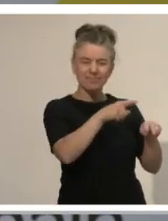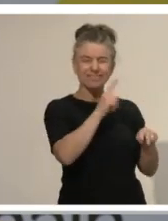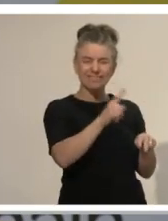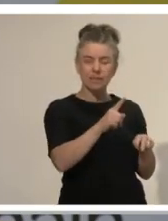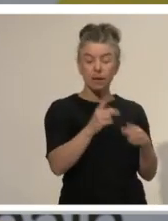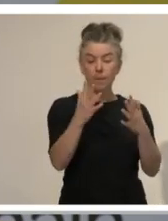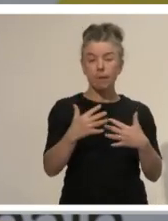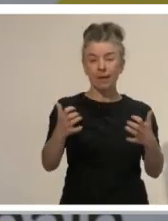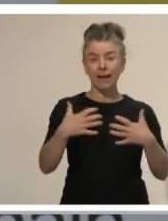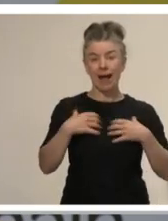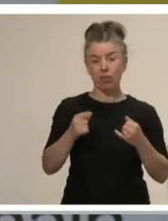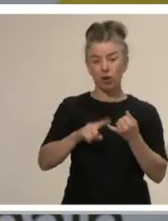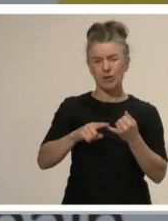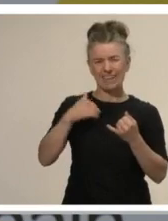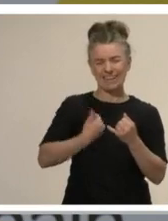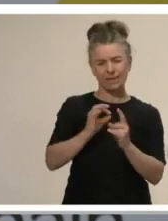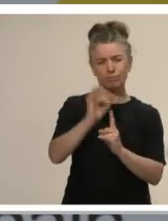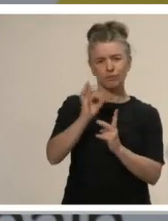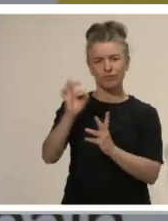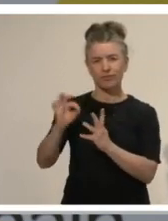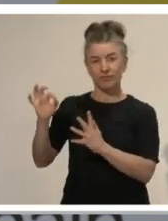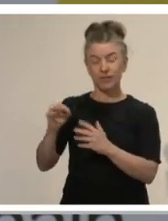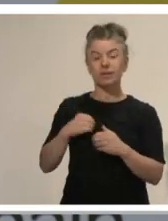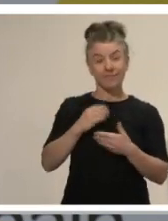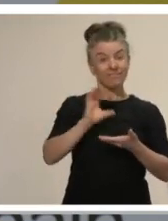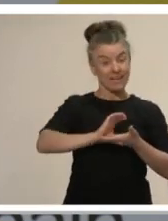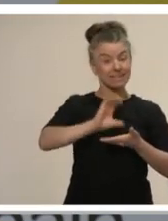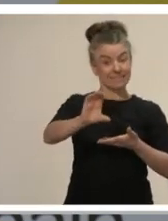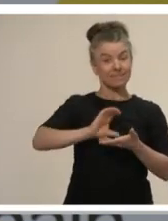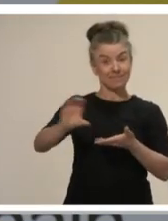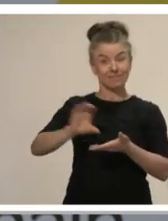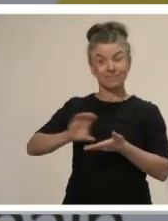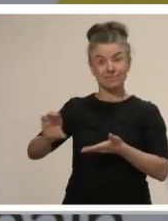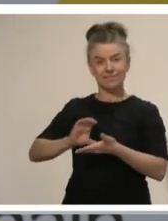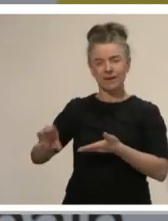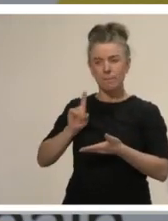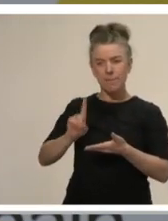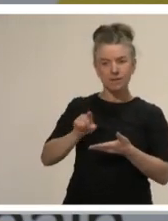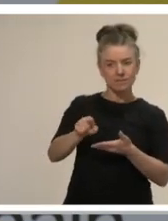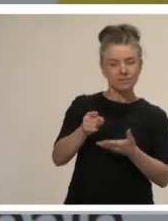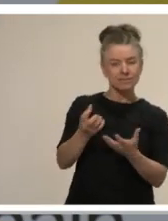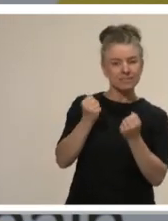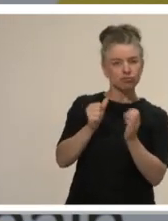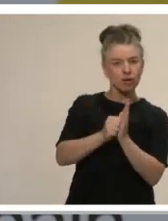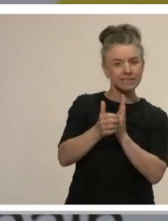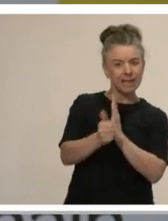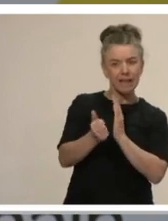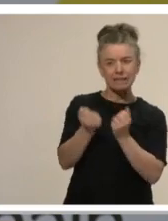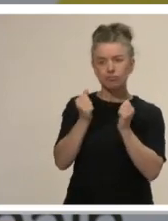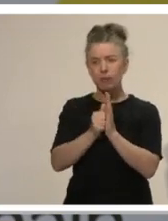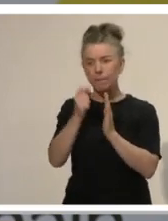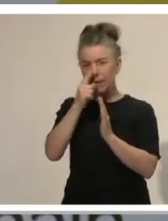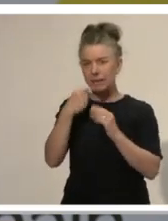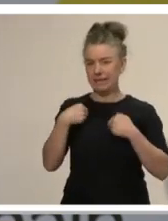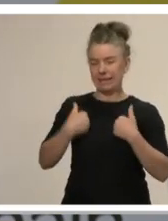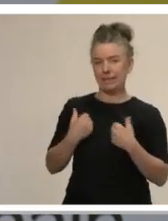be boosted. So we're out there and the funding's been made available and we want to make sure they get the skills and people they need. Of course, we won't be